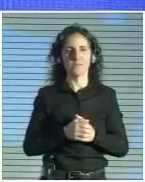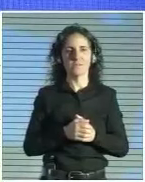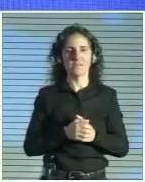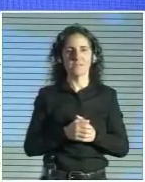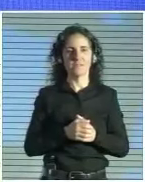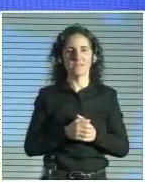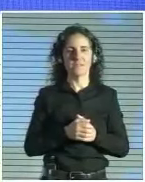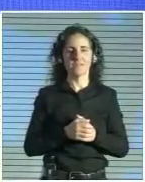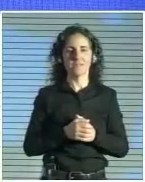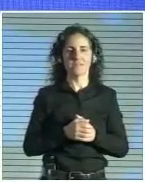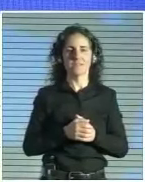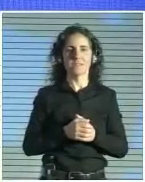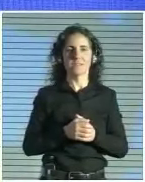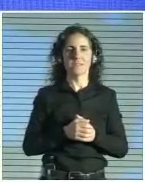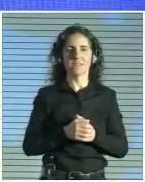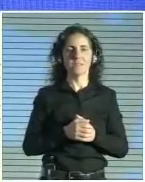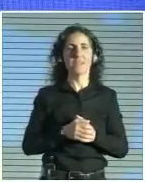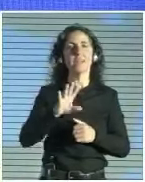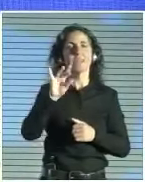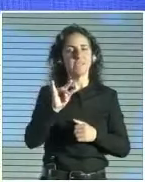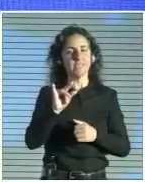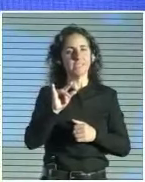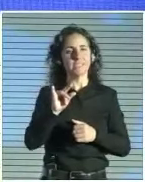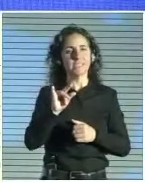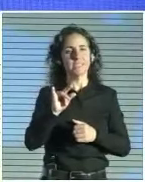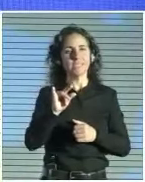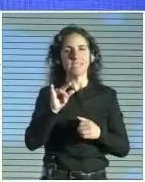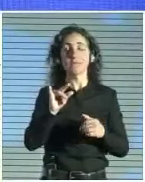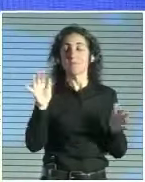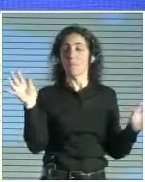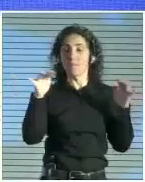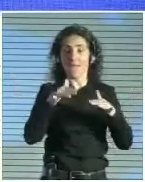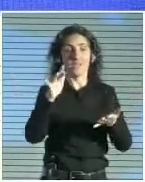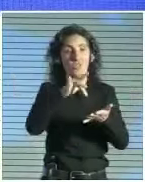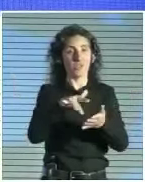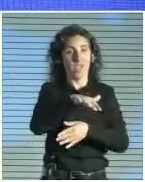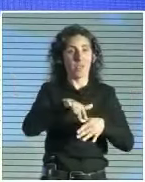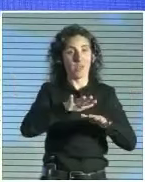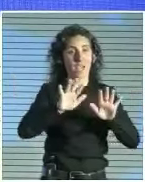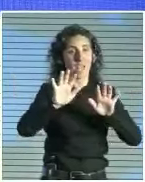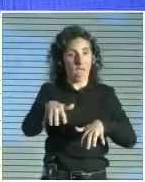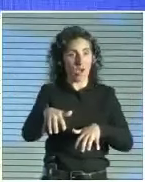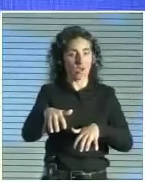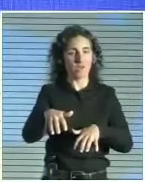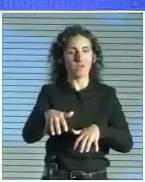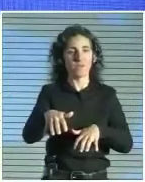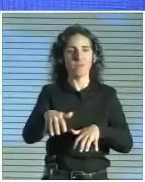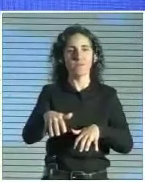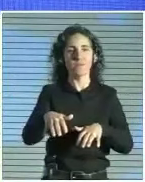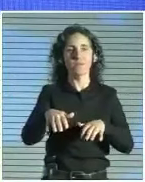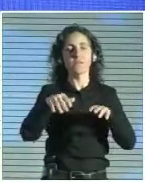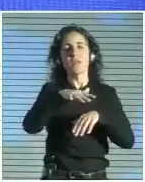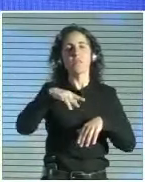Social and Sustainable Summit at León, at the largest city in Guanajuato, and that brought a lot